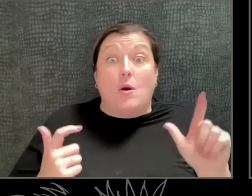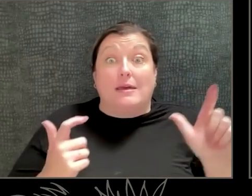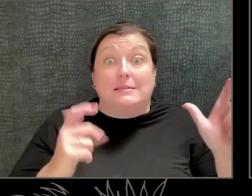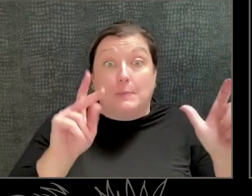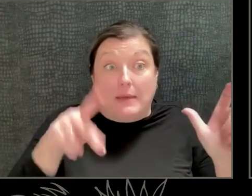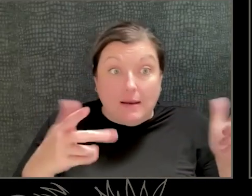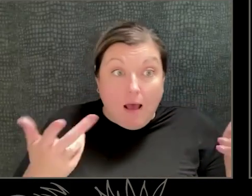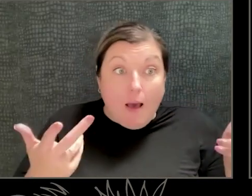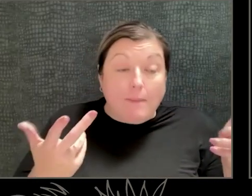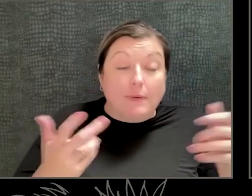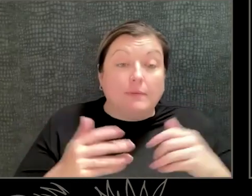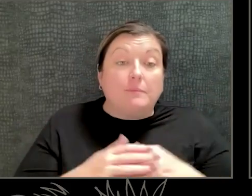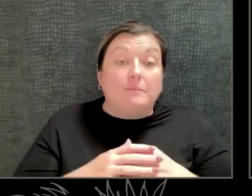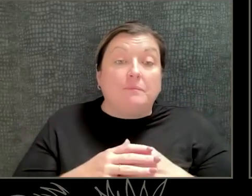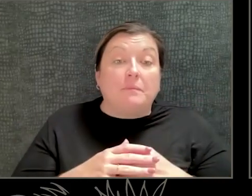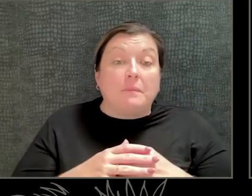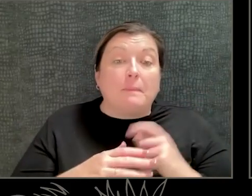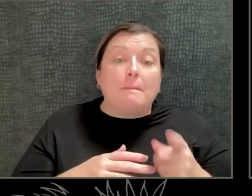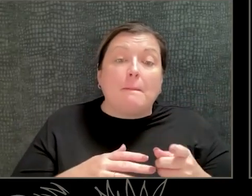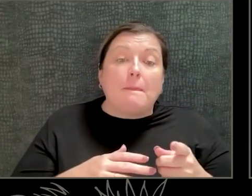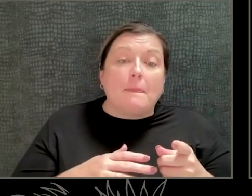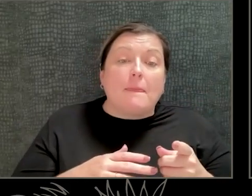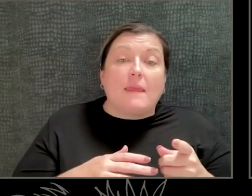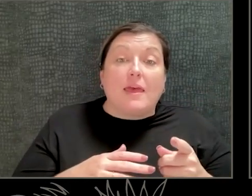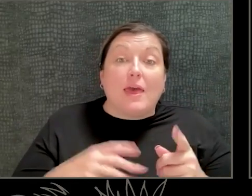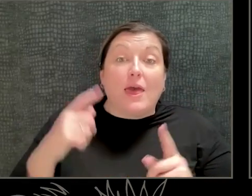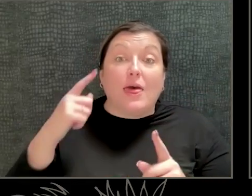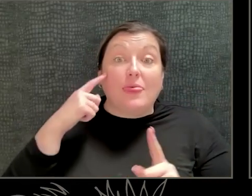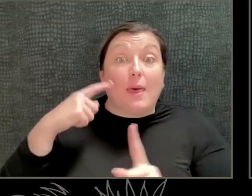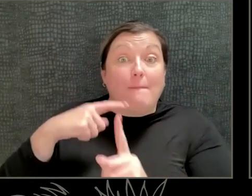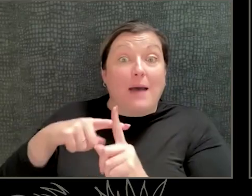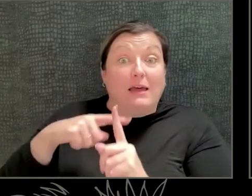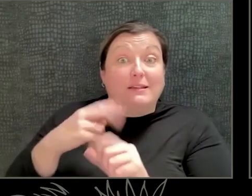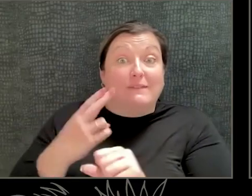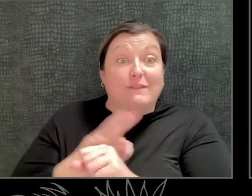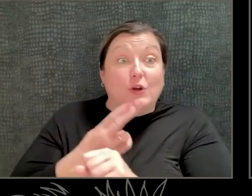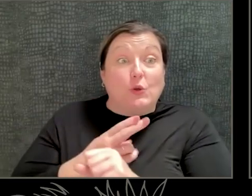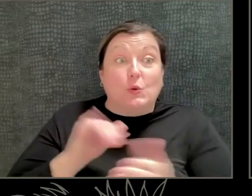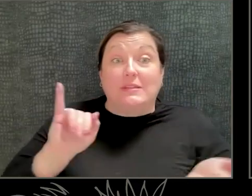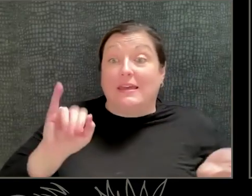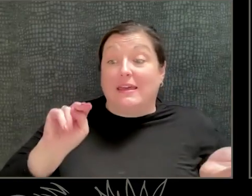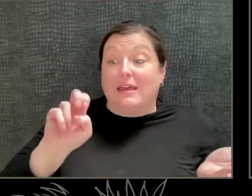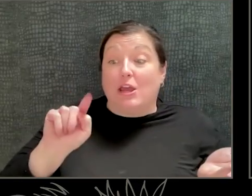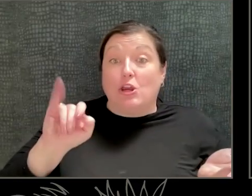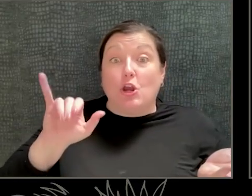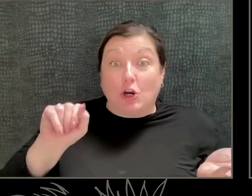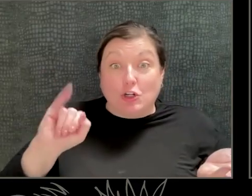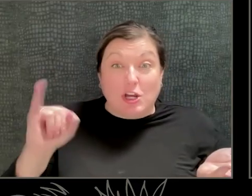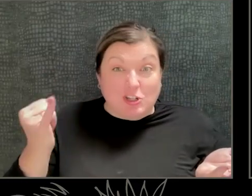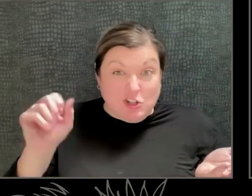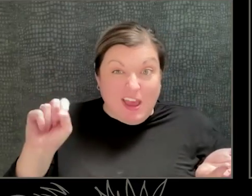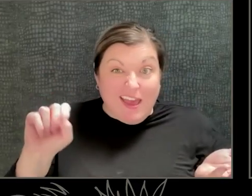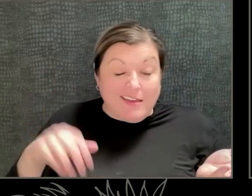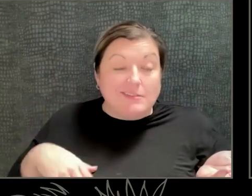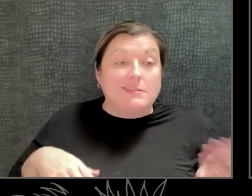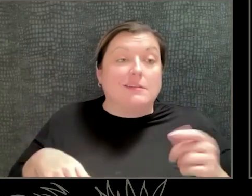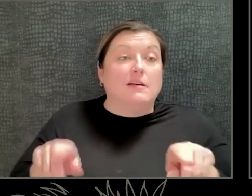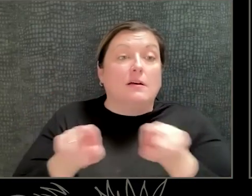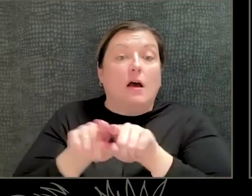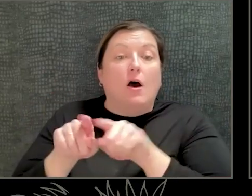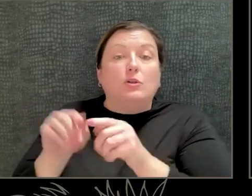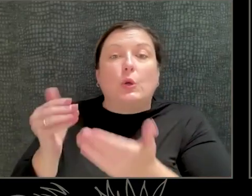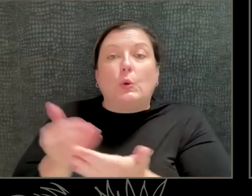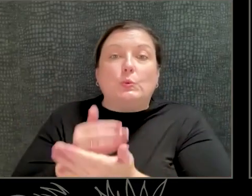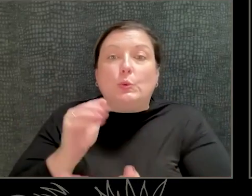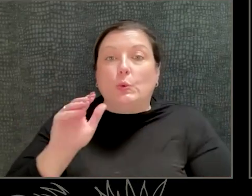development, the kind of perks of using Inertia.js, so why you would want to use Inertia.js, as well as kind of new features